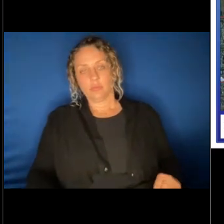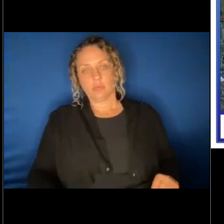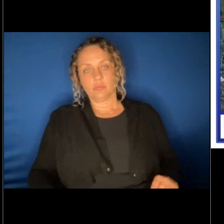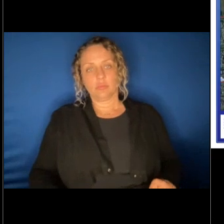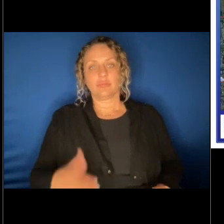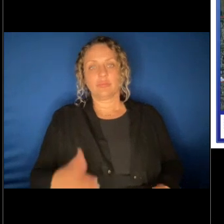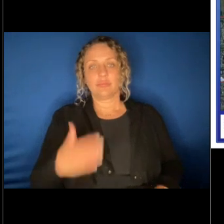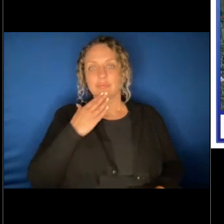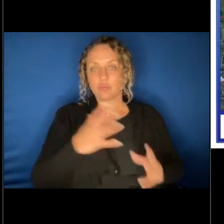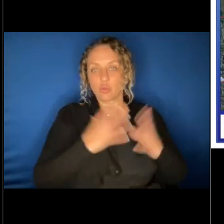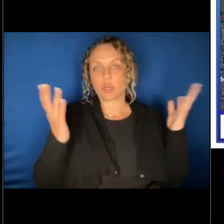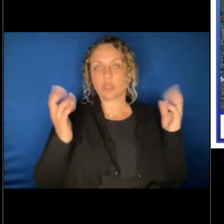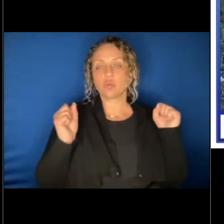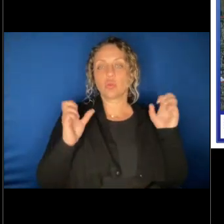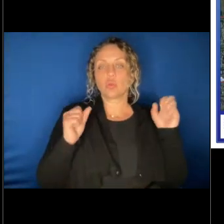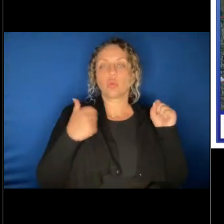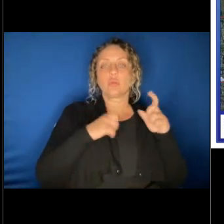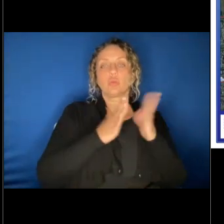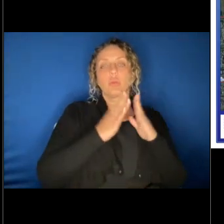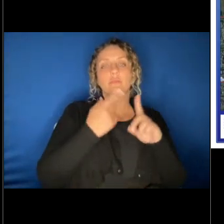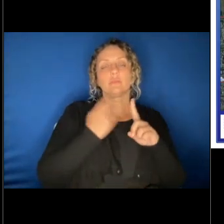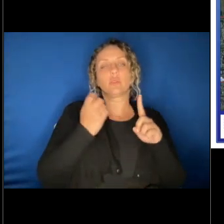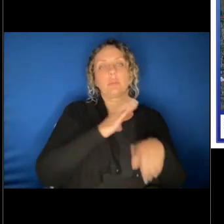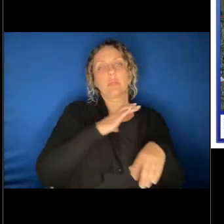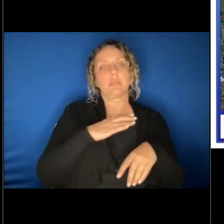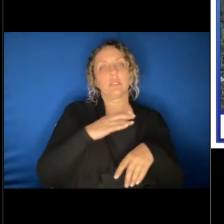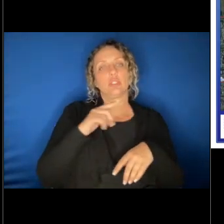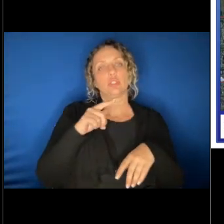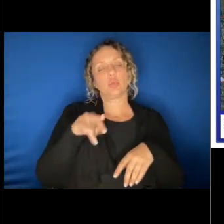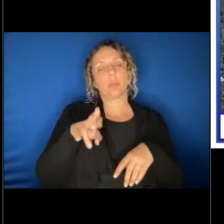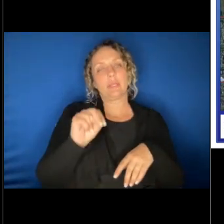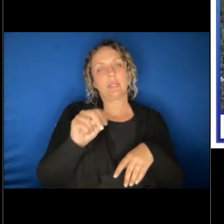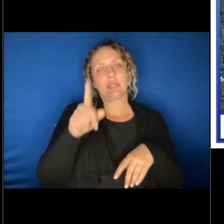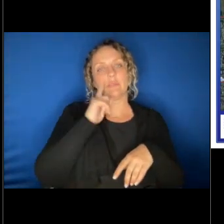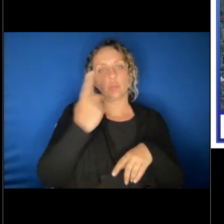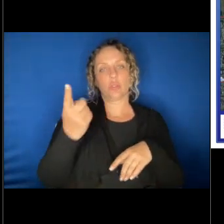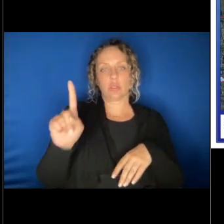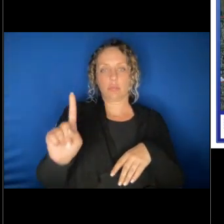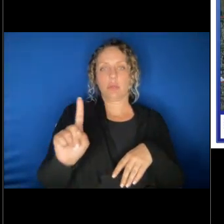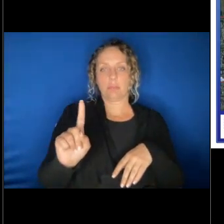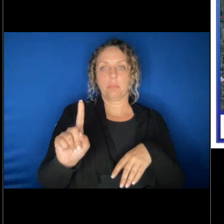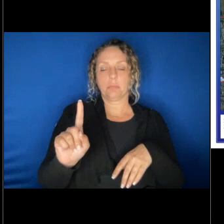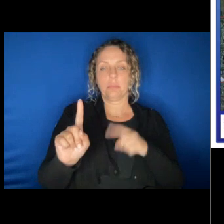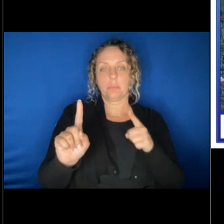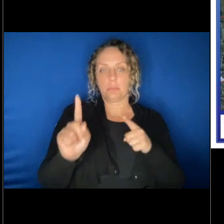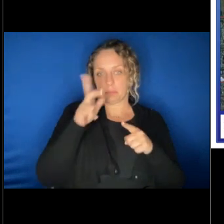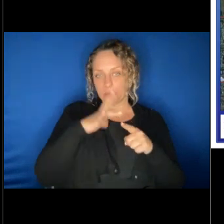Thank you so much. So there was a request from Commissioner Turkin. Sir, if you could come up to the podium and